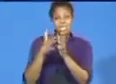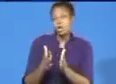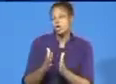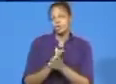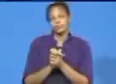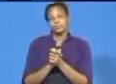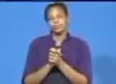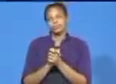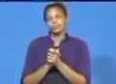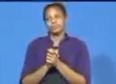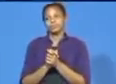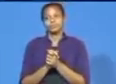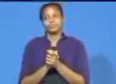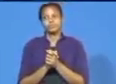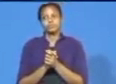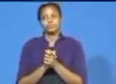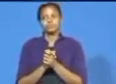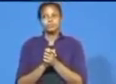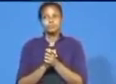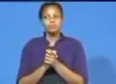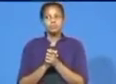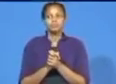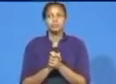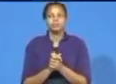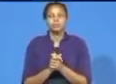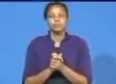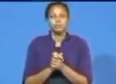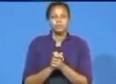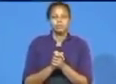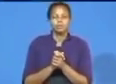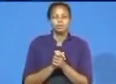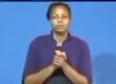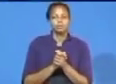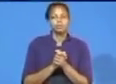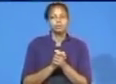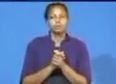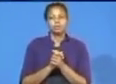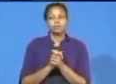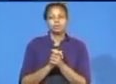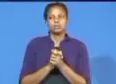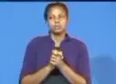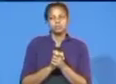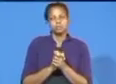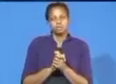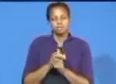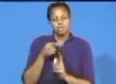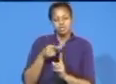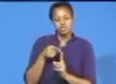So she comes to a strange place. You see,